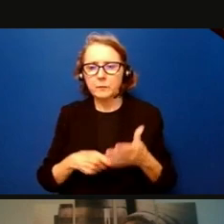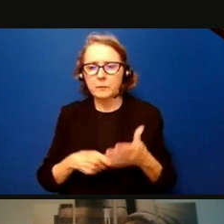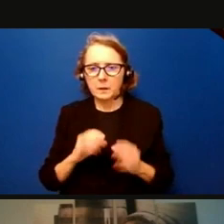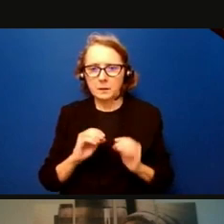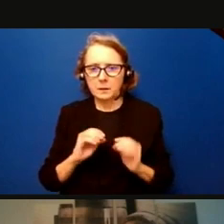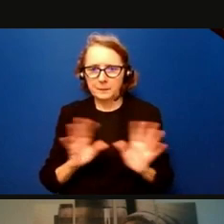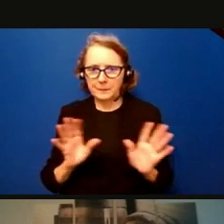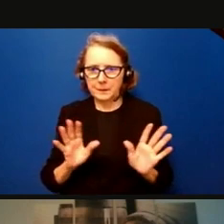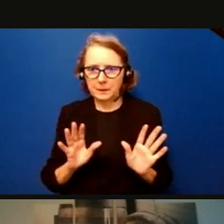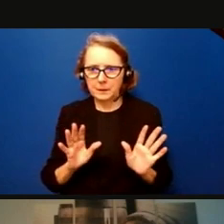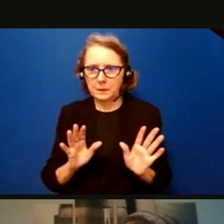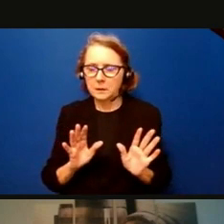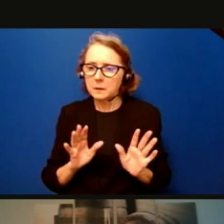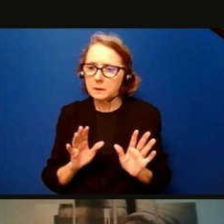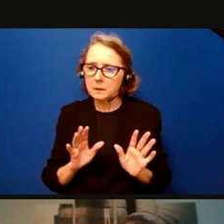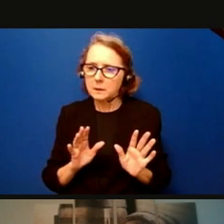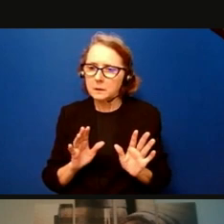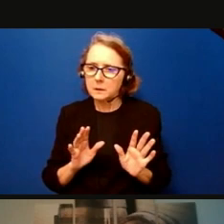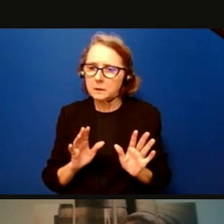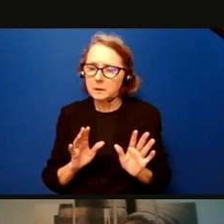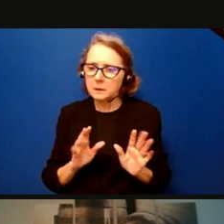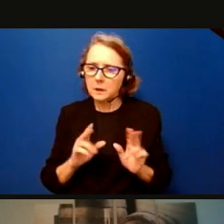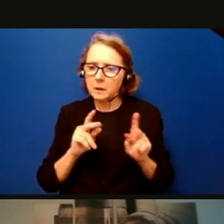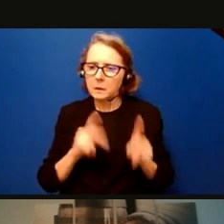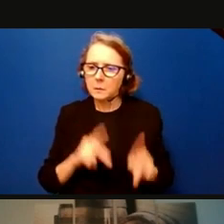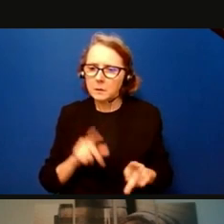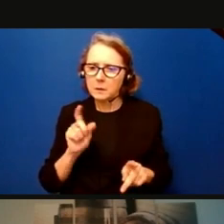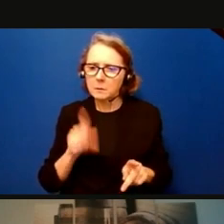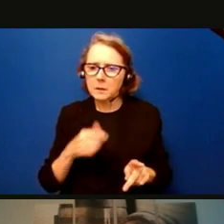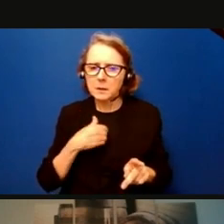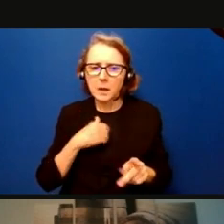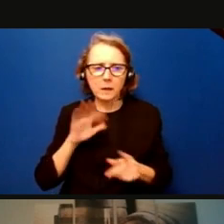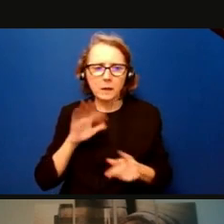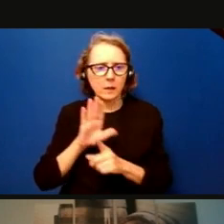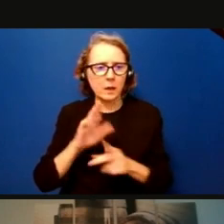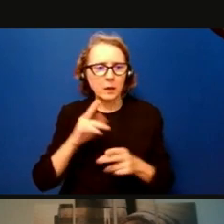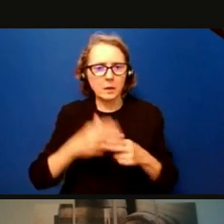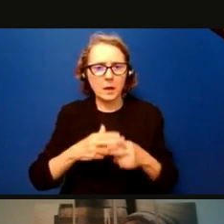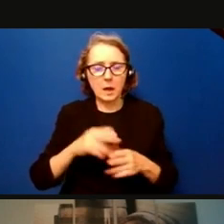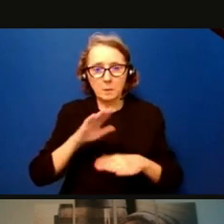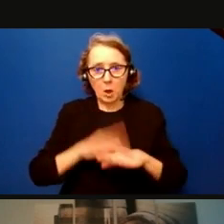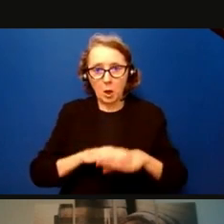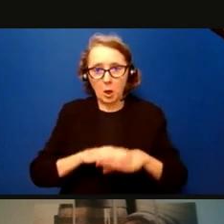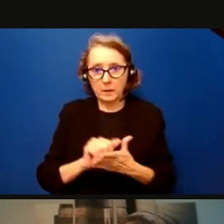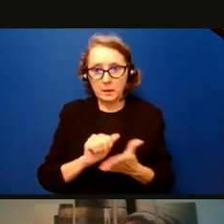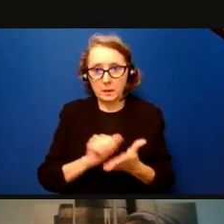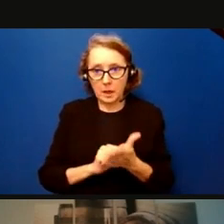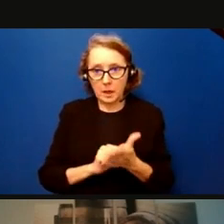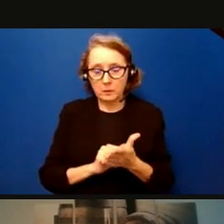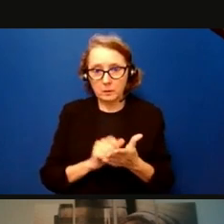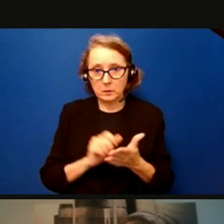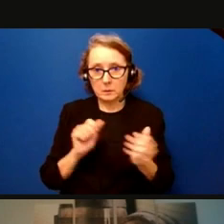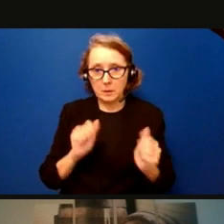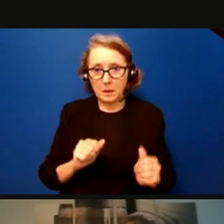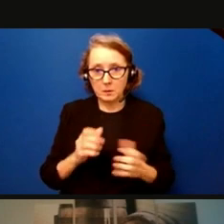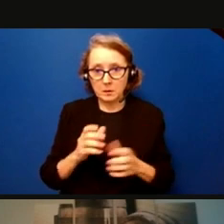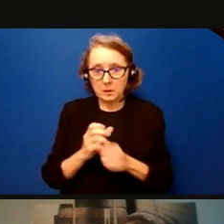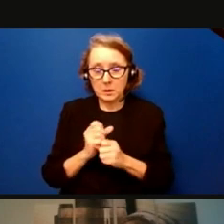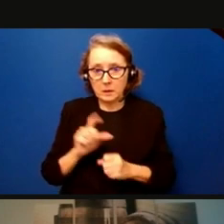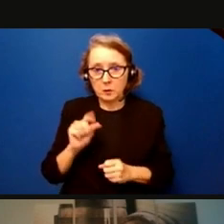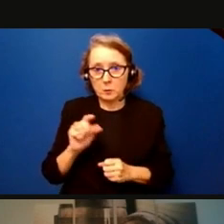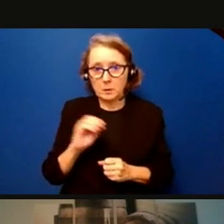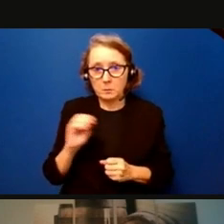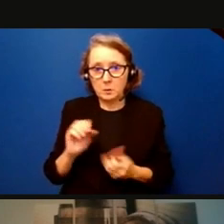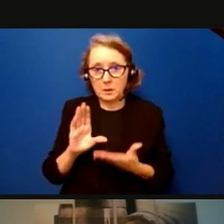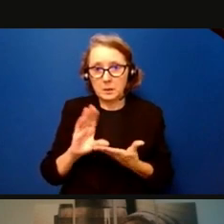clear, that the person has to have their name on the account to be able to get the 20% discount,